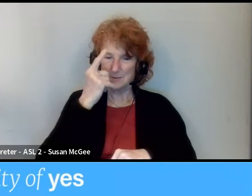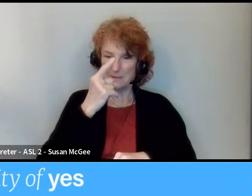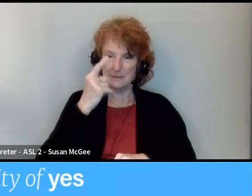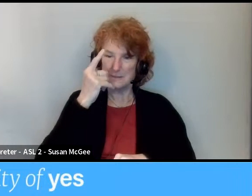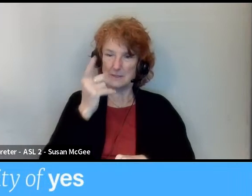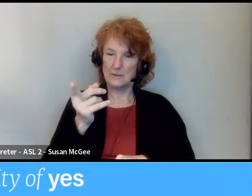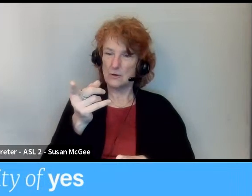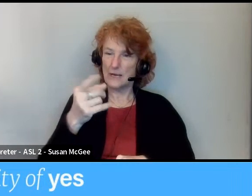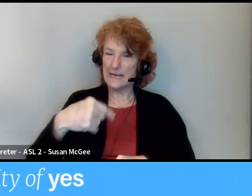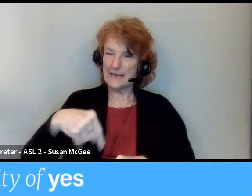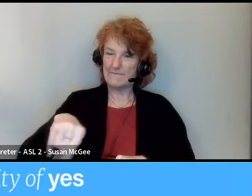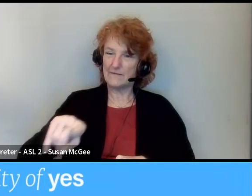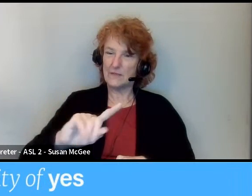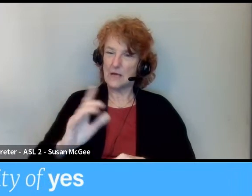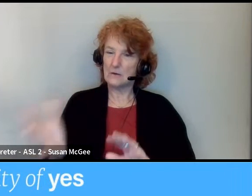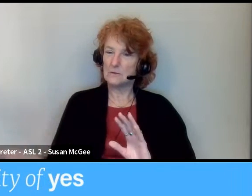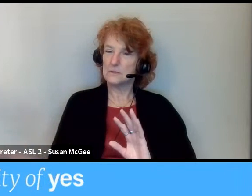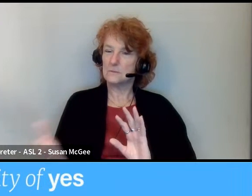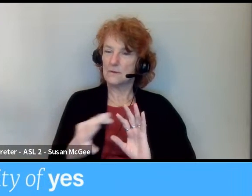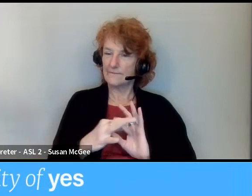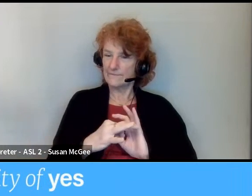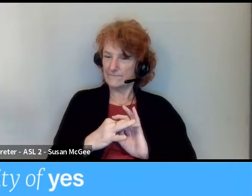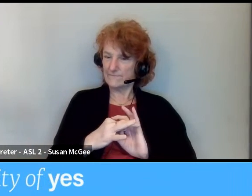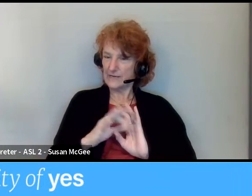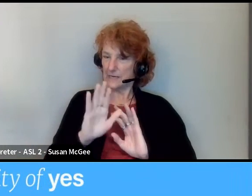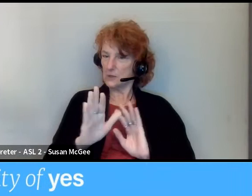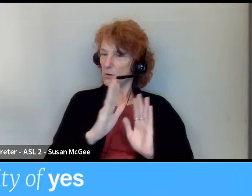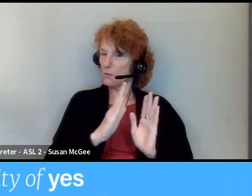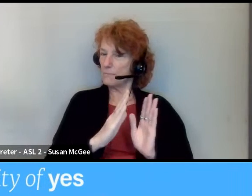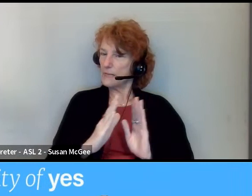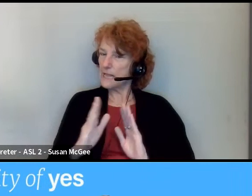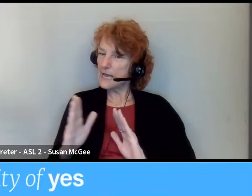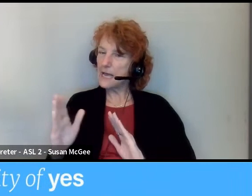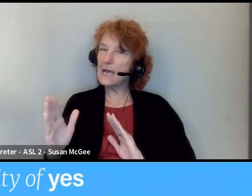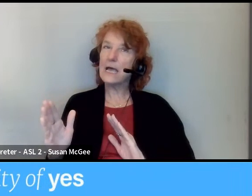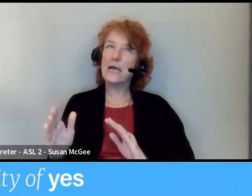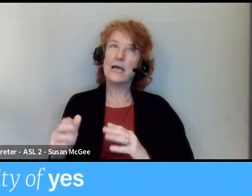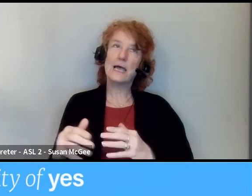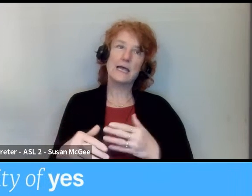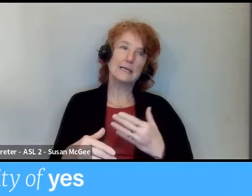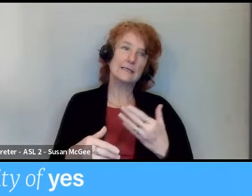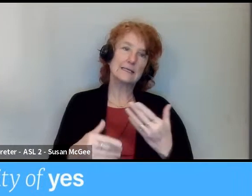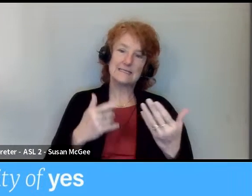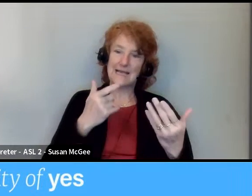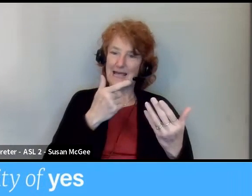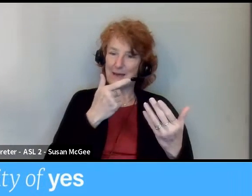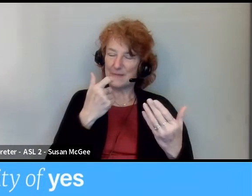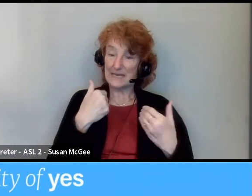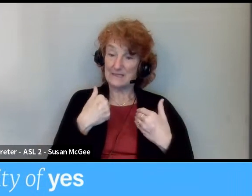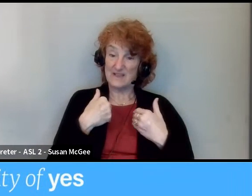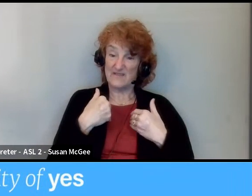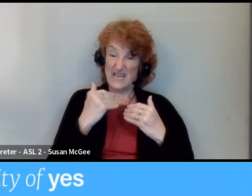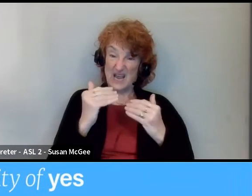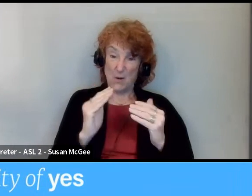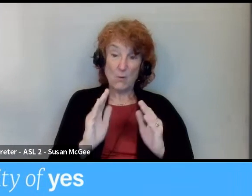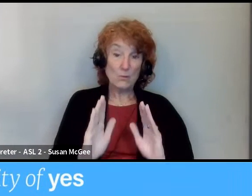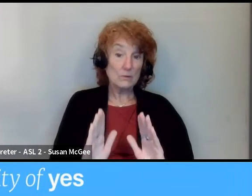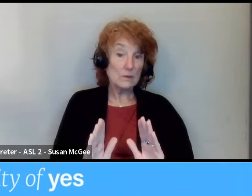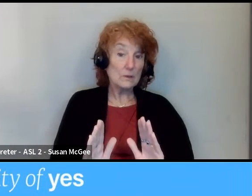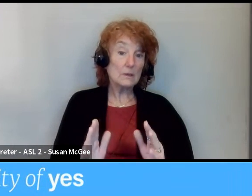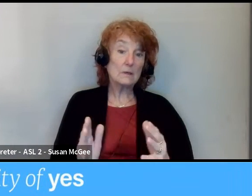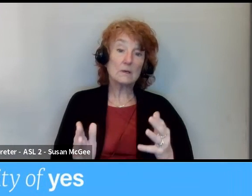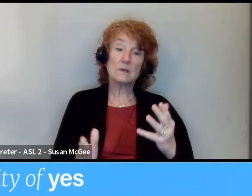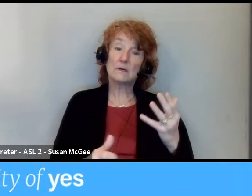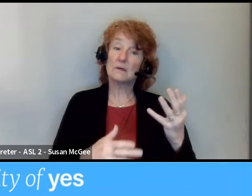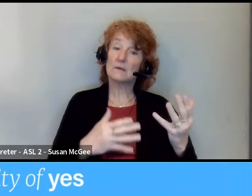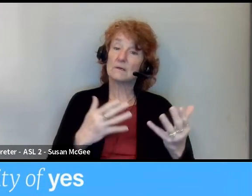your plan. I mean, is that something to do with the owner of the building, if the owner is still around? I